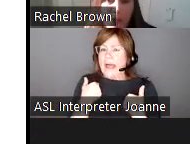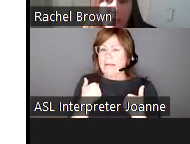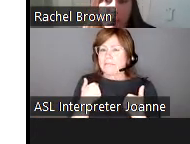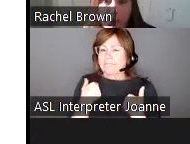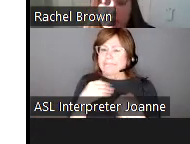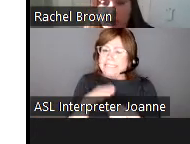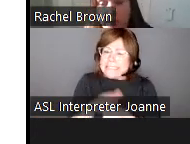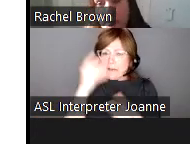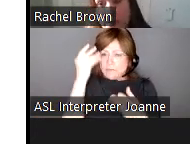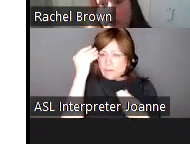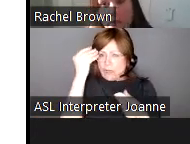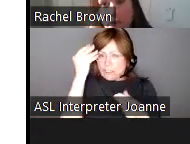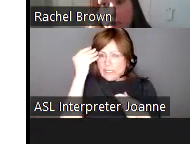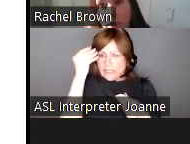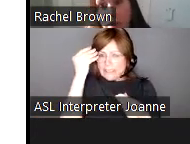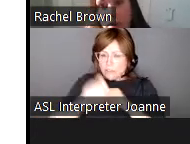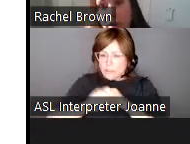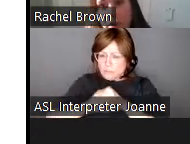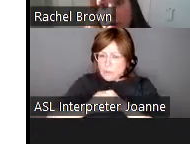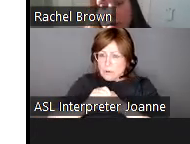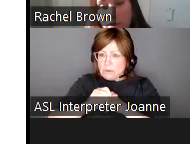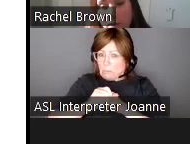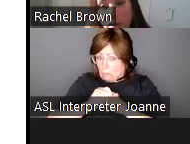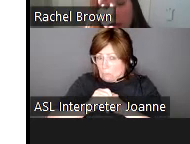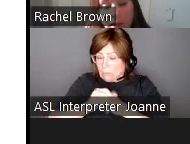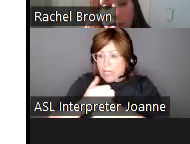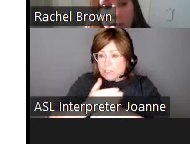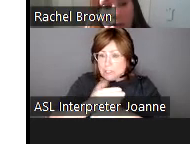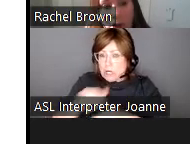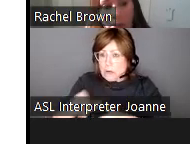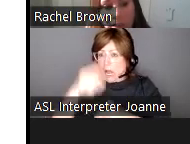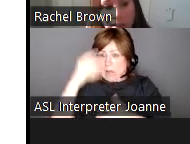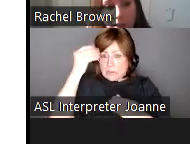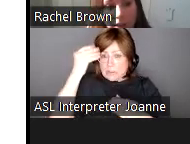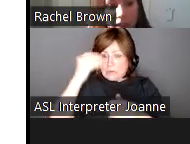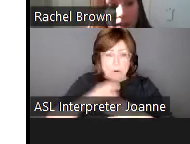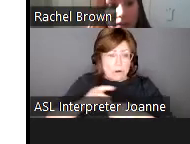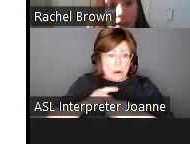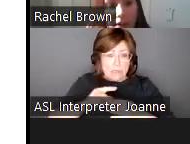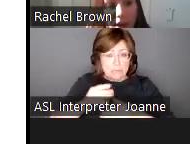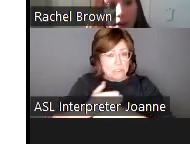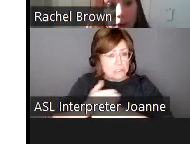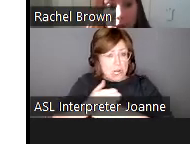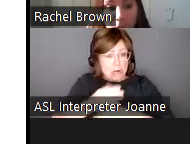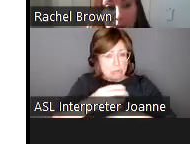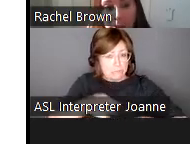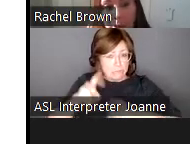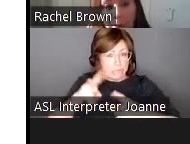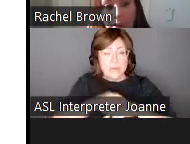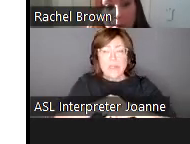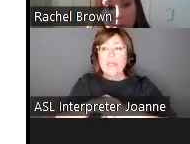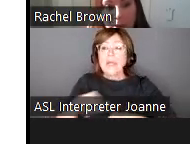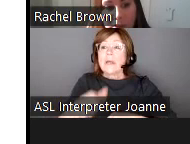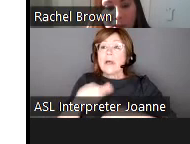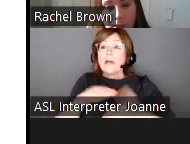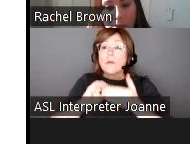content to promote, like I mentioned, just share others' content or comment on it, and follow other